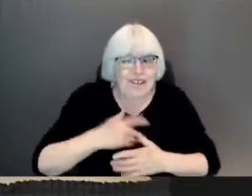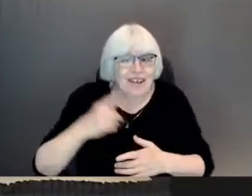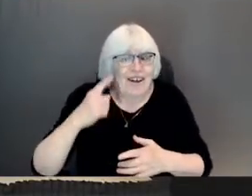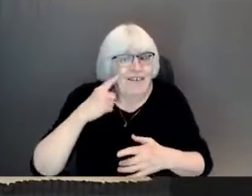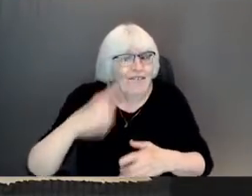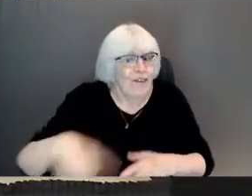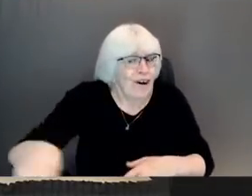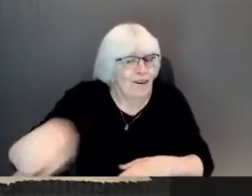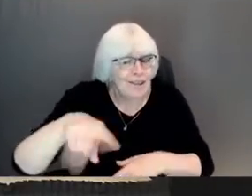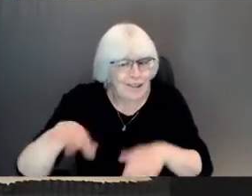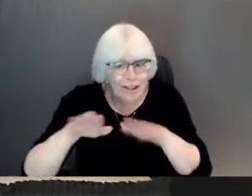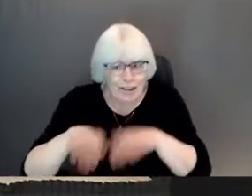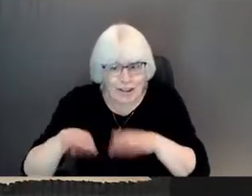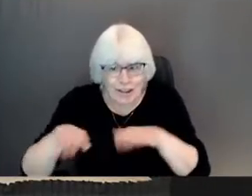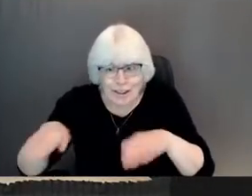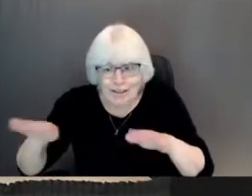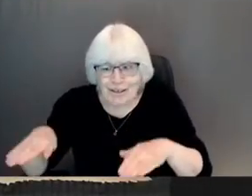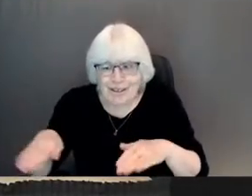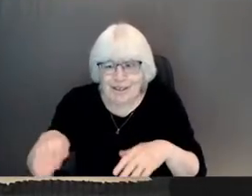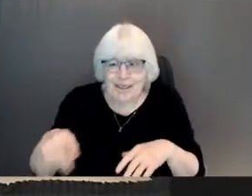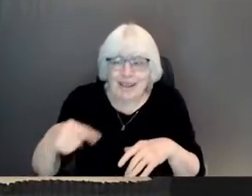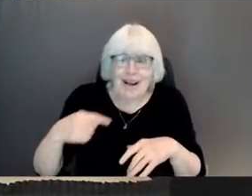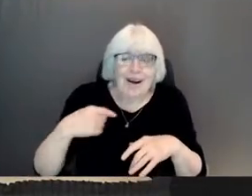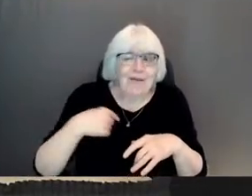I do, in particular hockey.